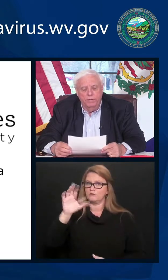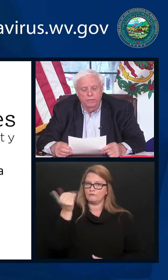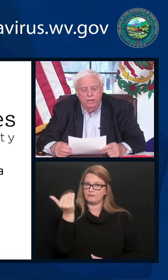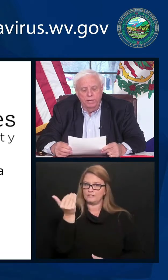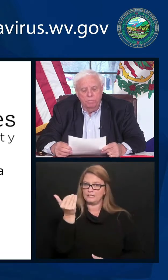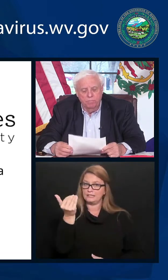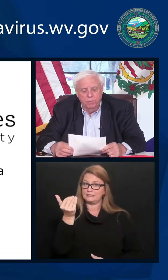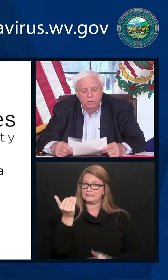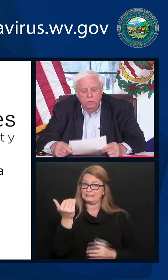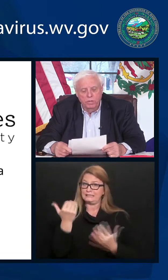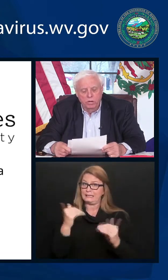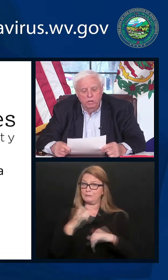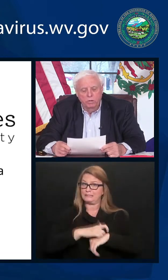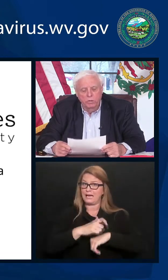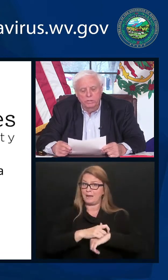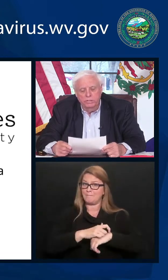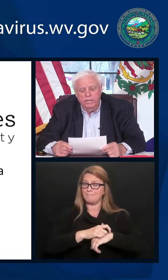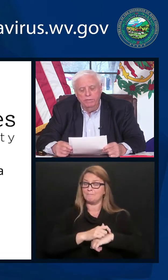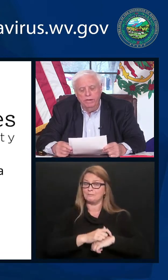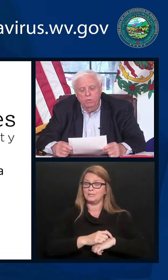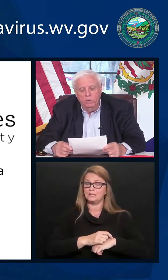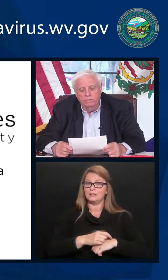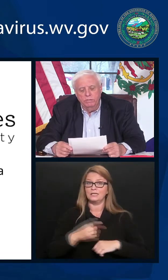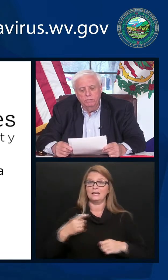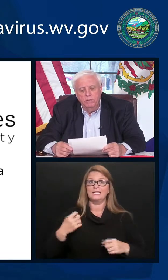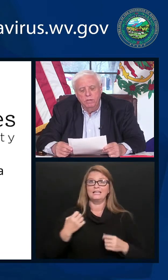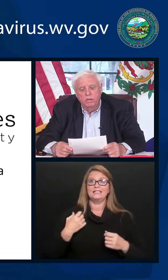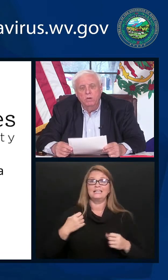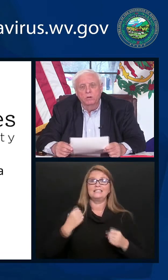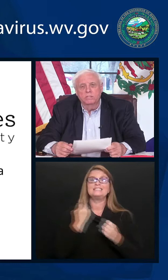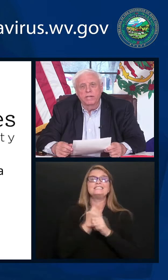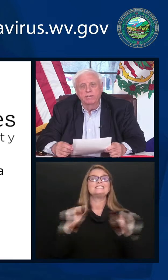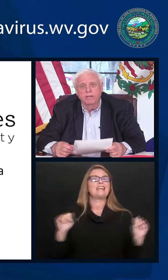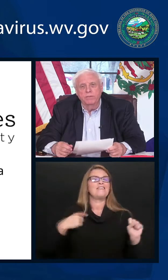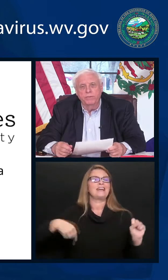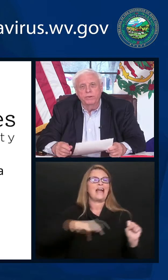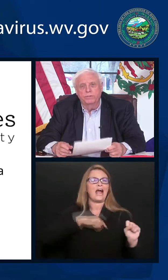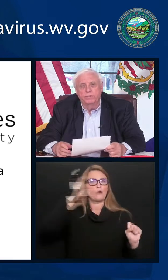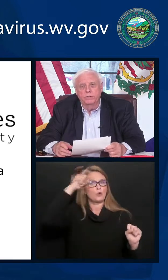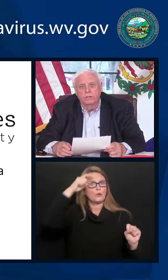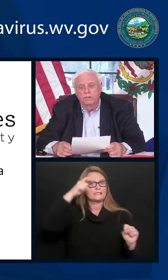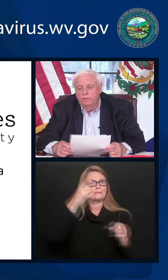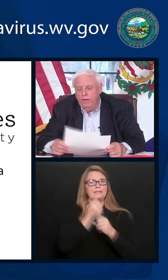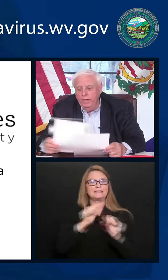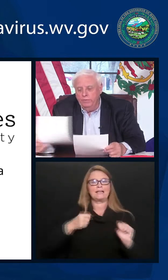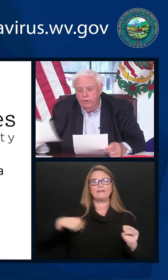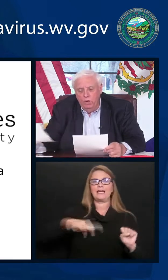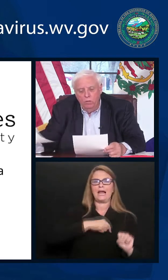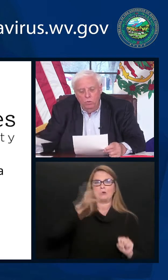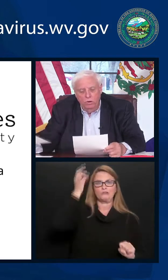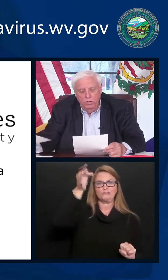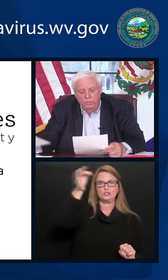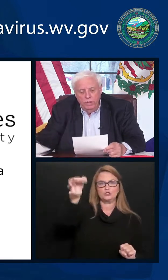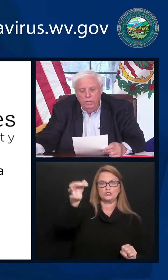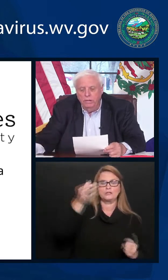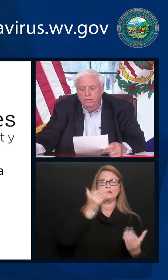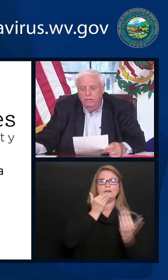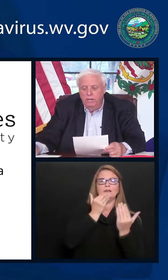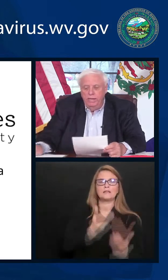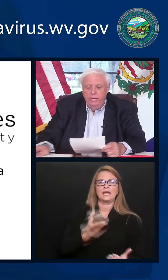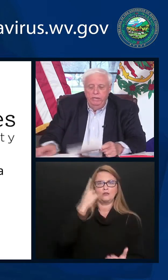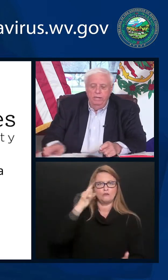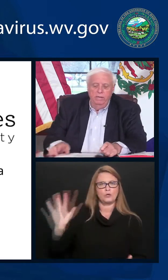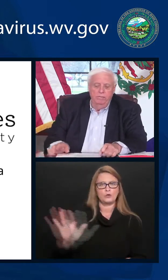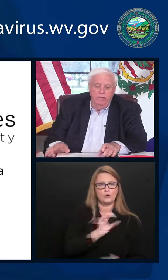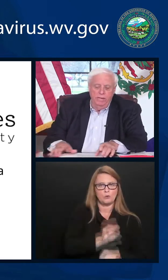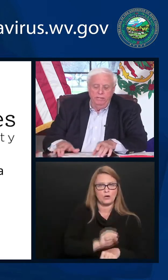qualify for that. We called it, We Are Saving Our Wisdom, Who Are Saving Our Future. Thanks for all the work you've done.